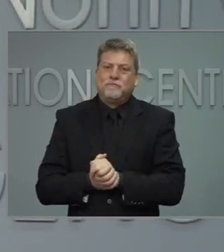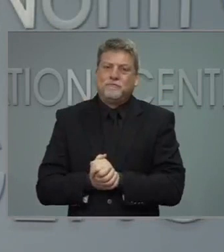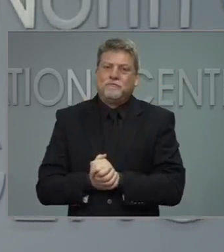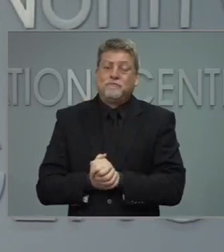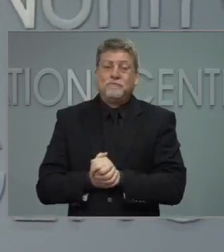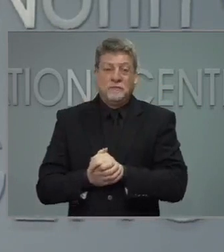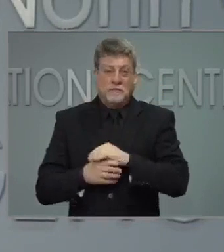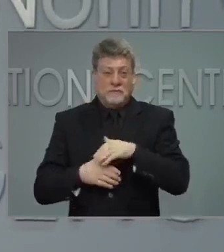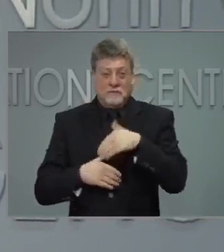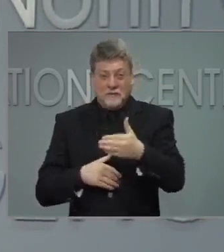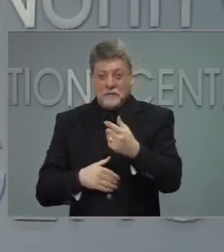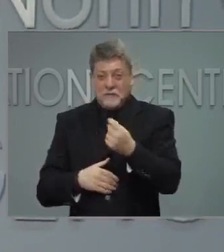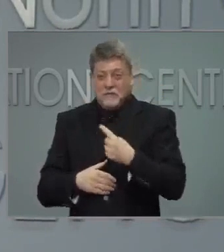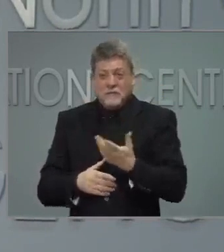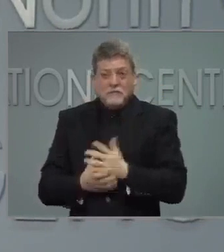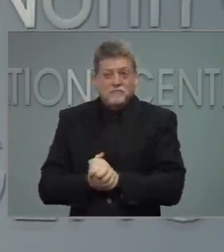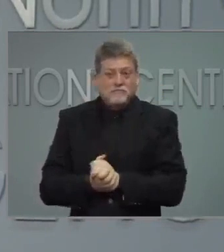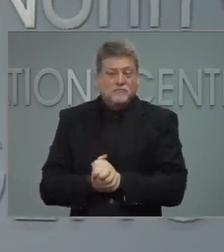Next question, please.